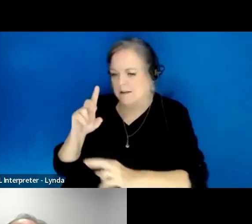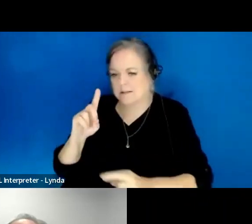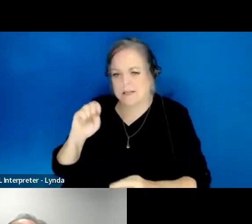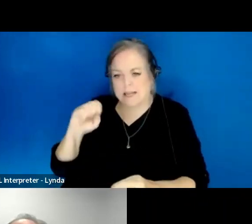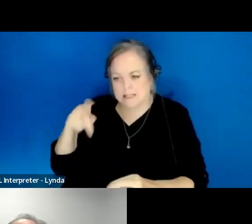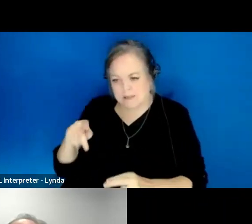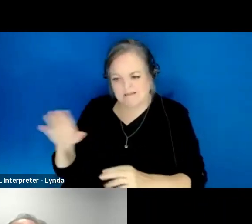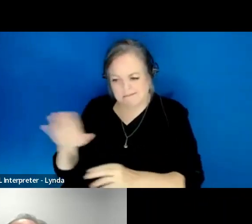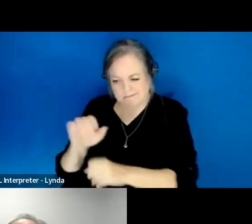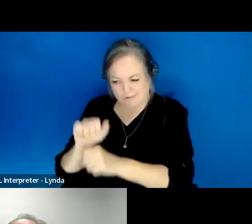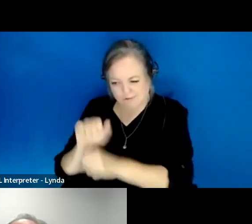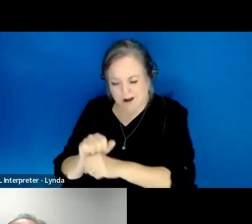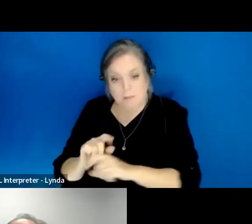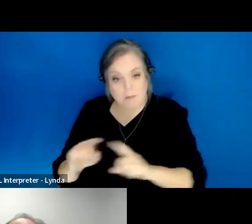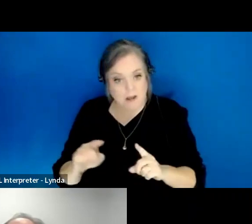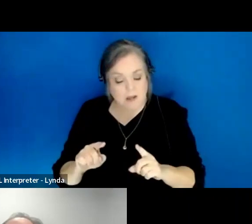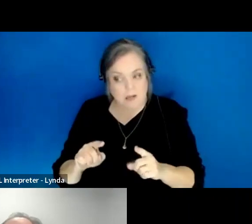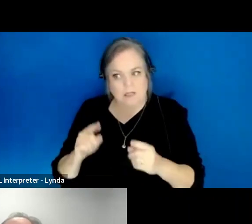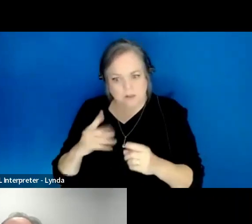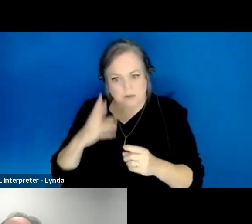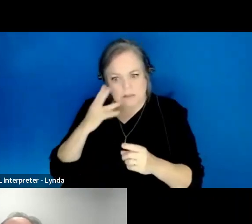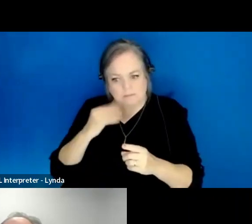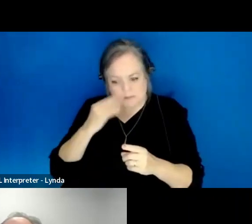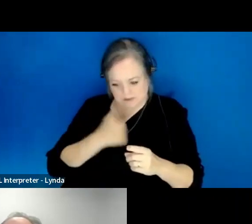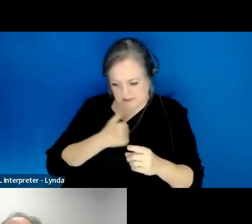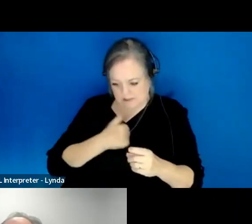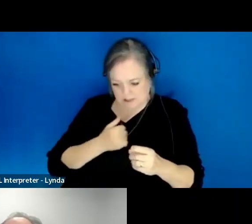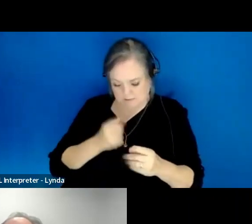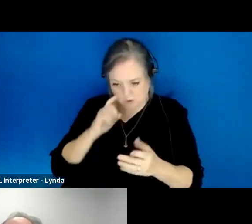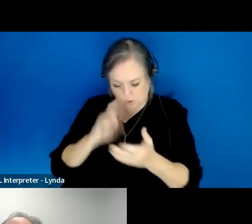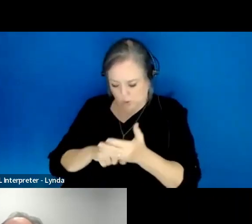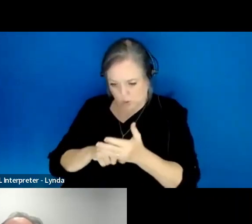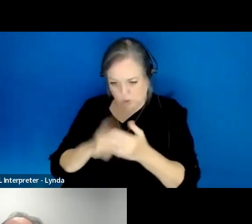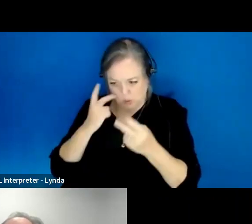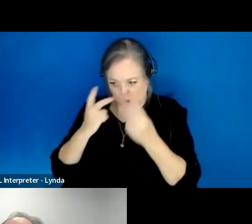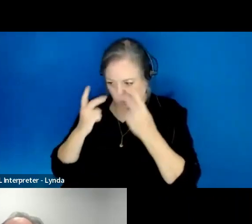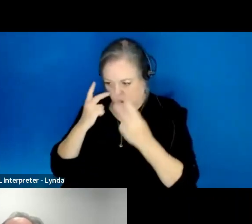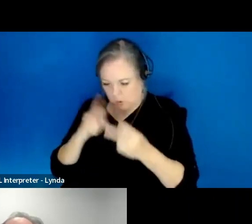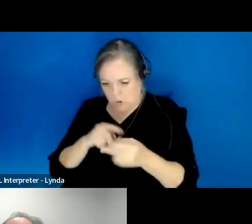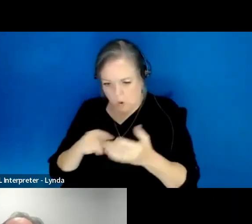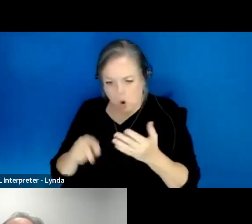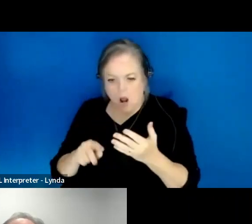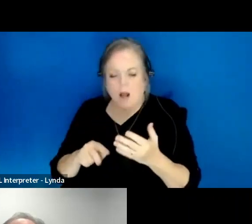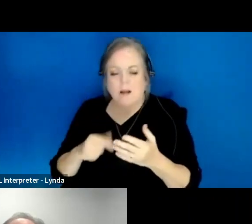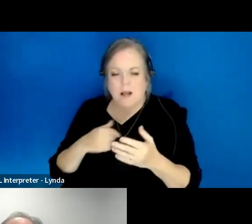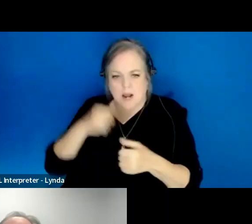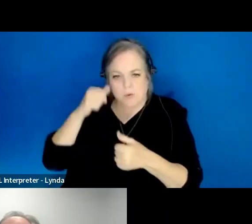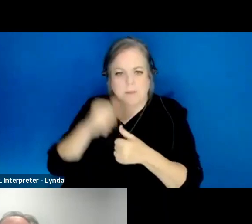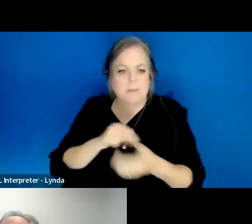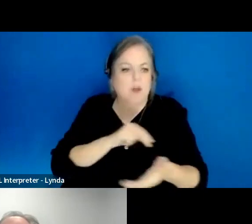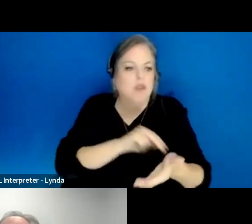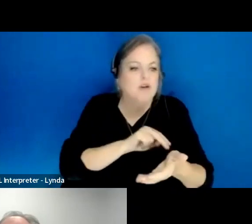and the job, but to have gone through something like that, to have witnessed that, I remember the nurses